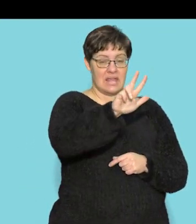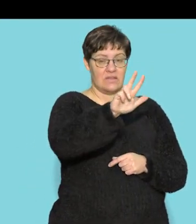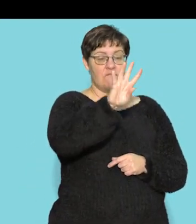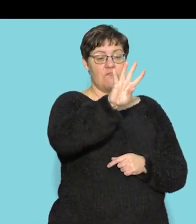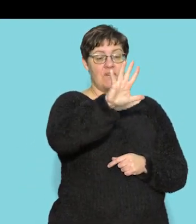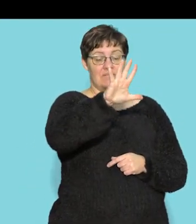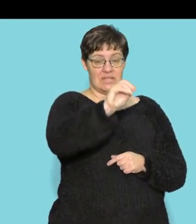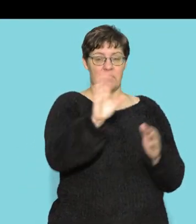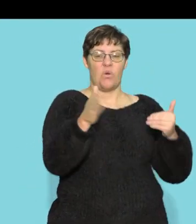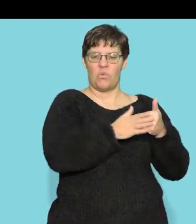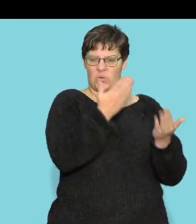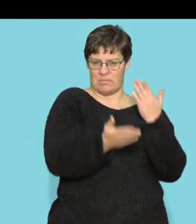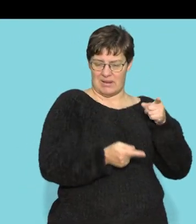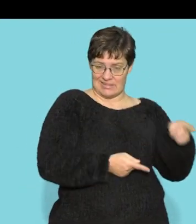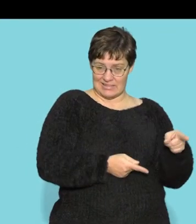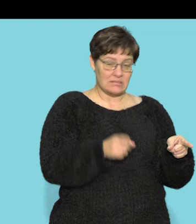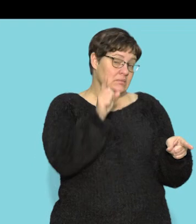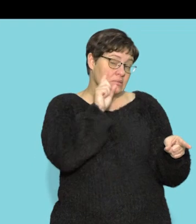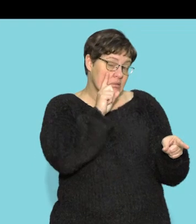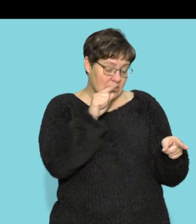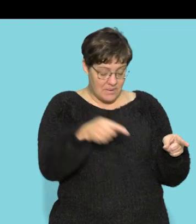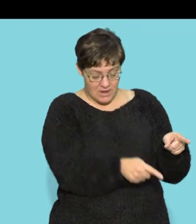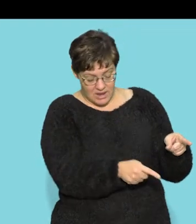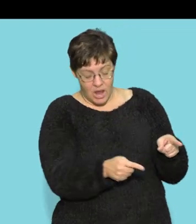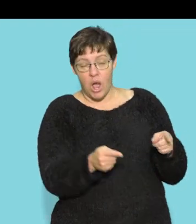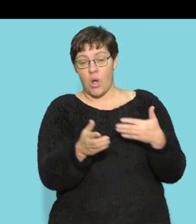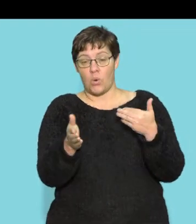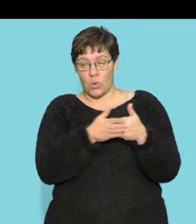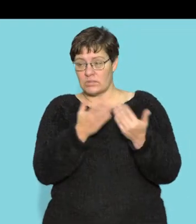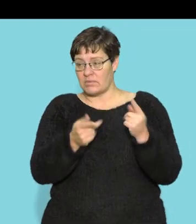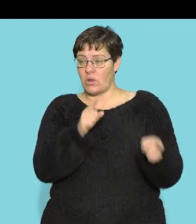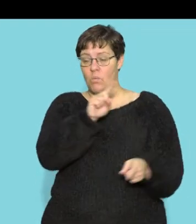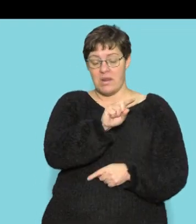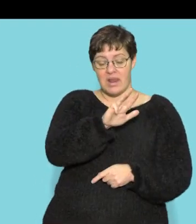198,450, which is your closing balance. Watch, it's your closing balance,